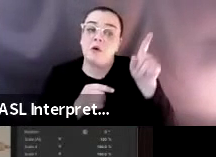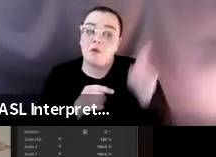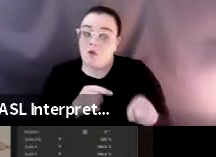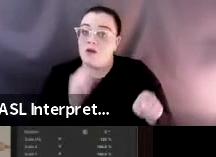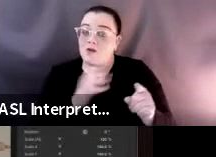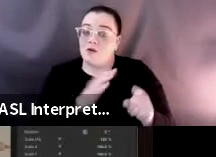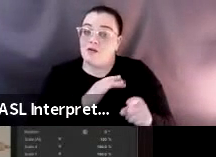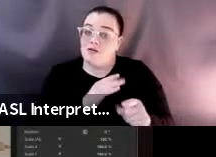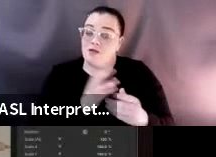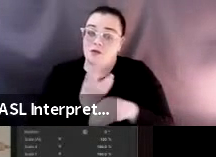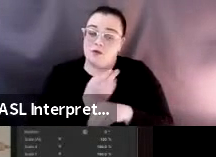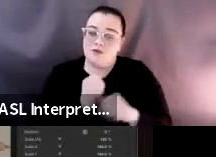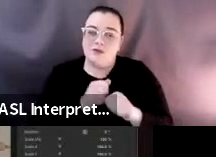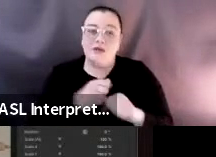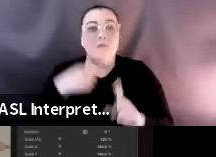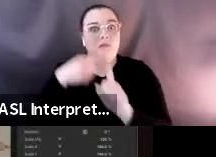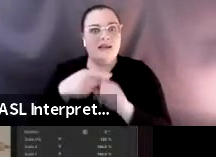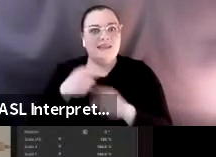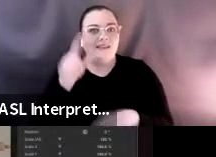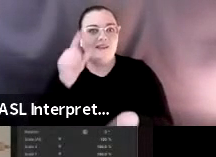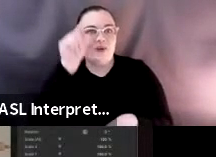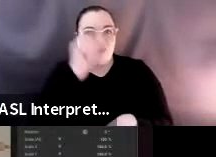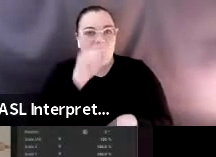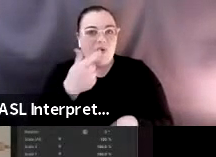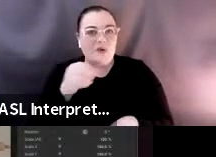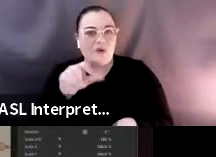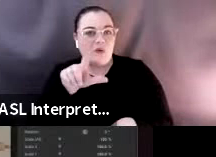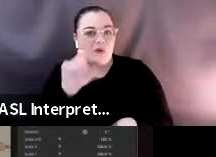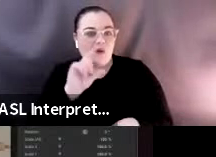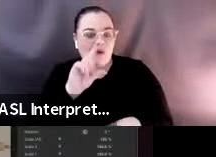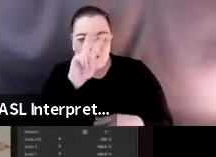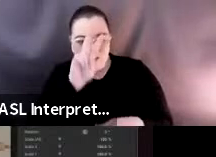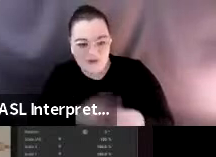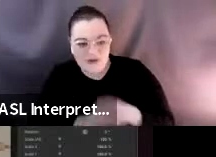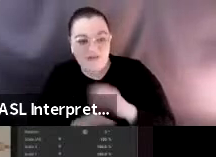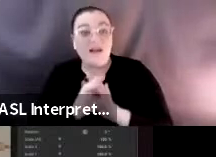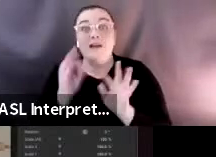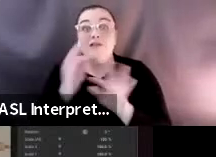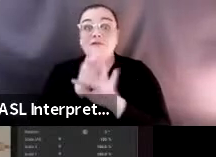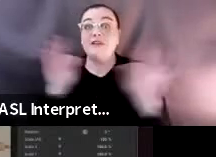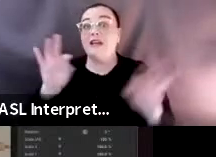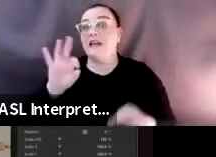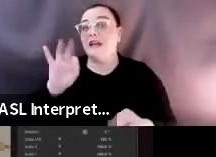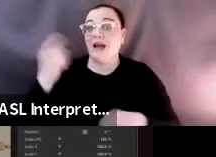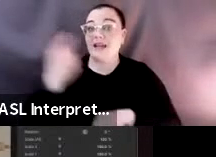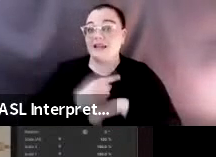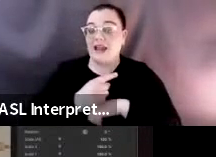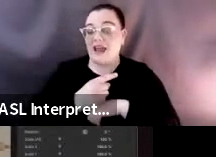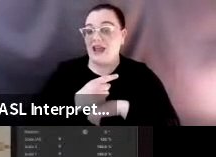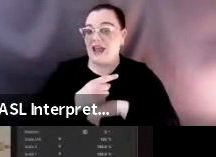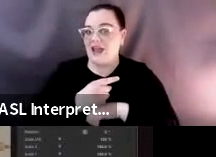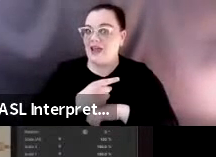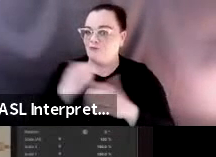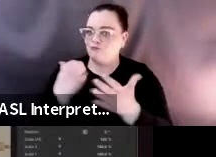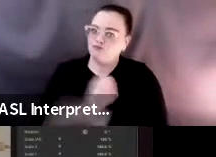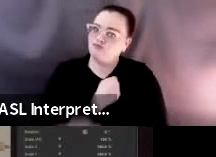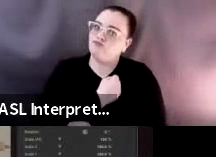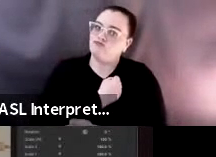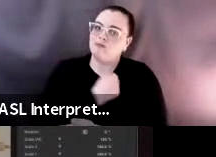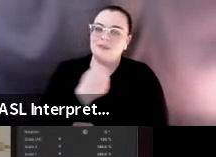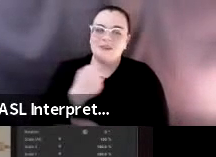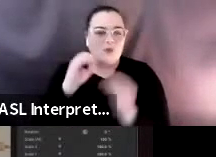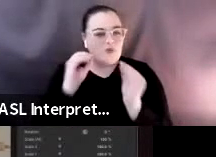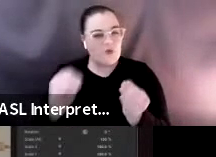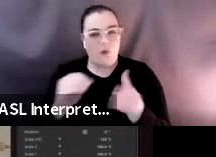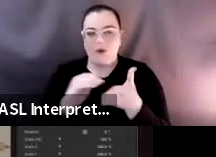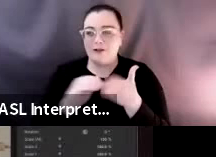very easy Google search, there is a free 90-day trial right now that you can take advantage of. So no excuse to not start getting